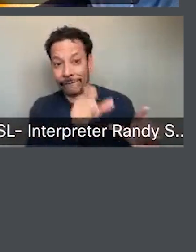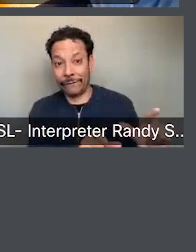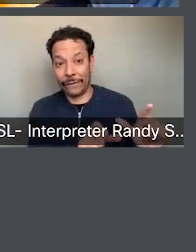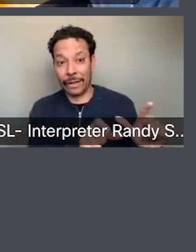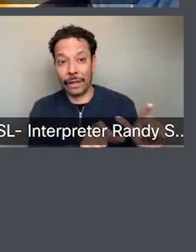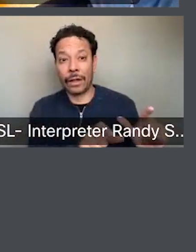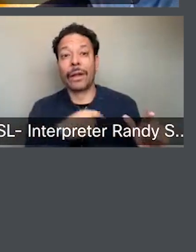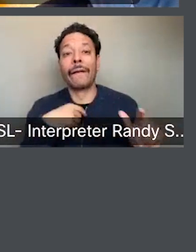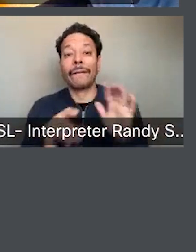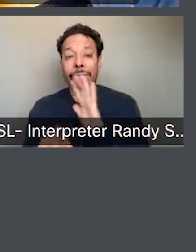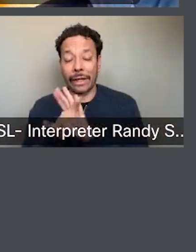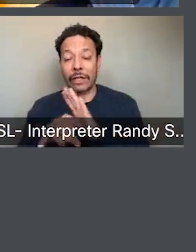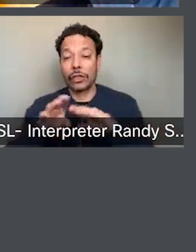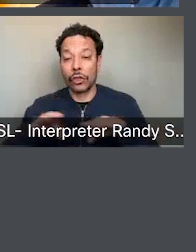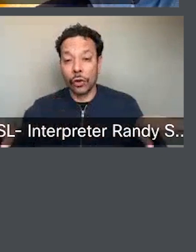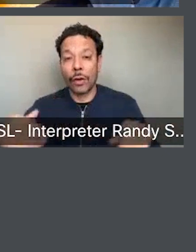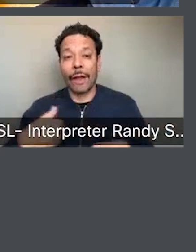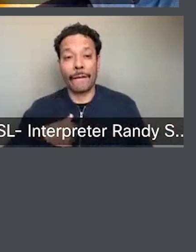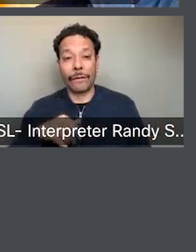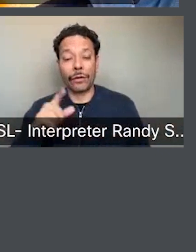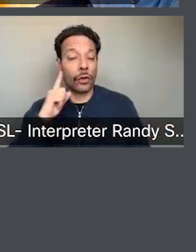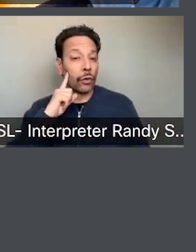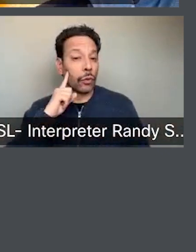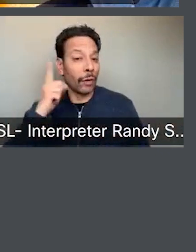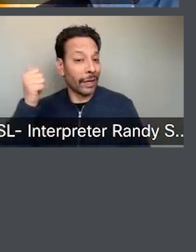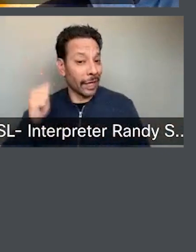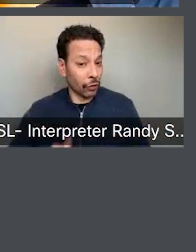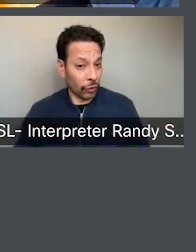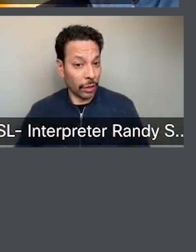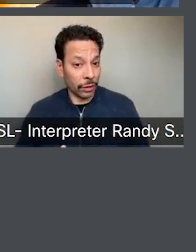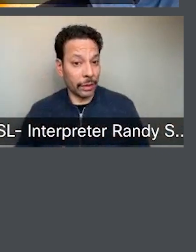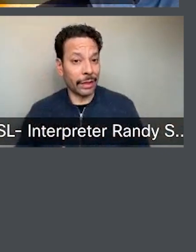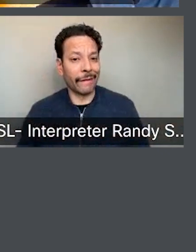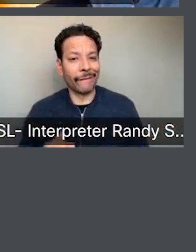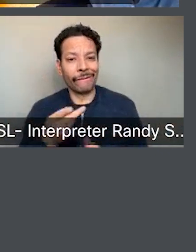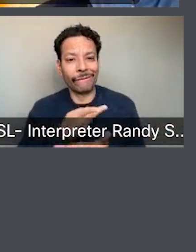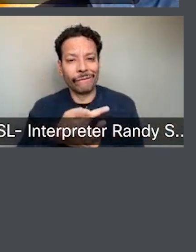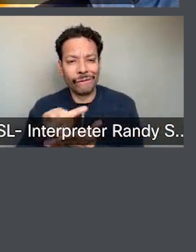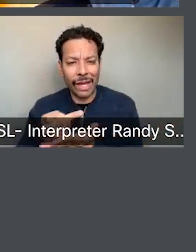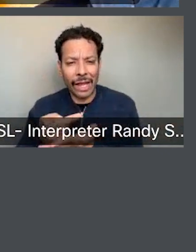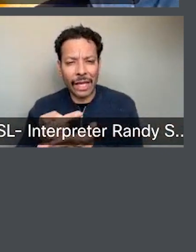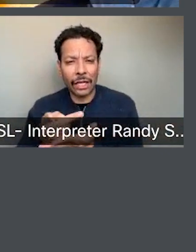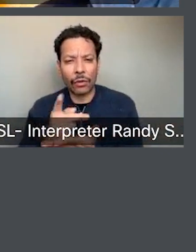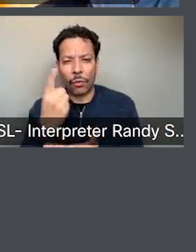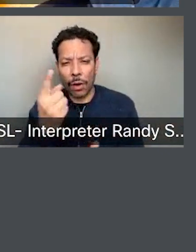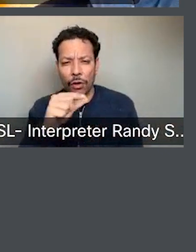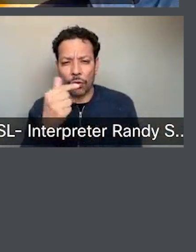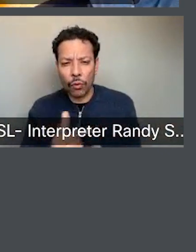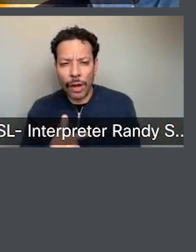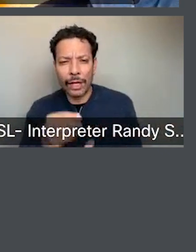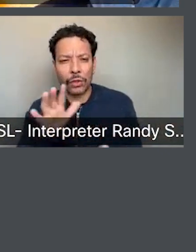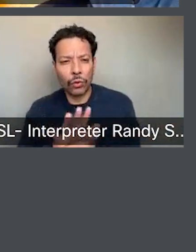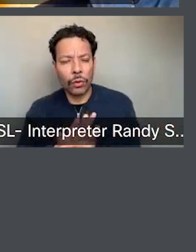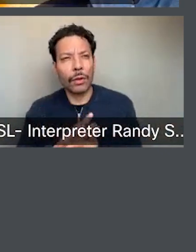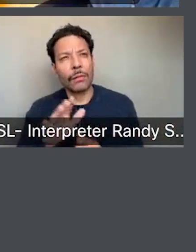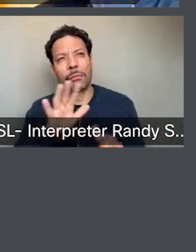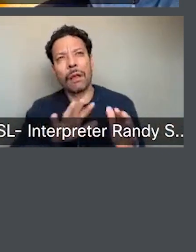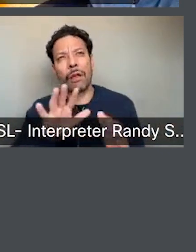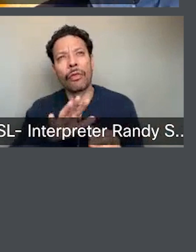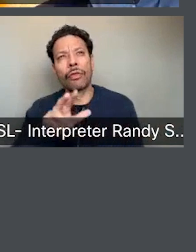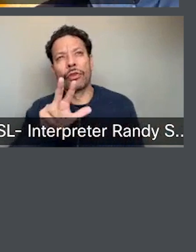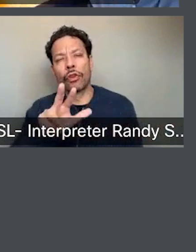we found that children with unilateral hearing loss were failing a grade in school at a rate of about